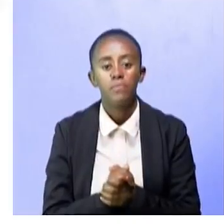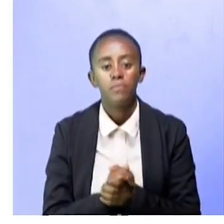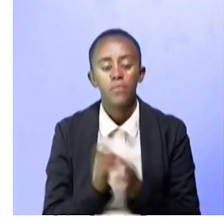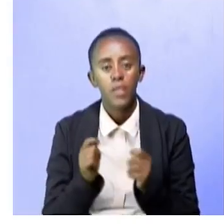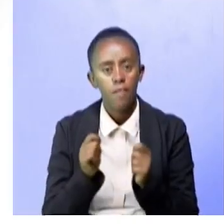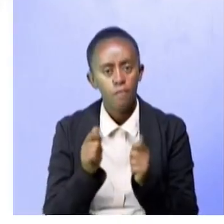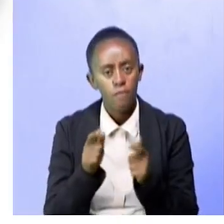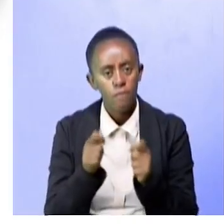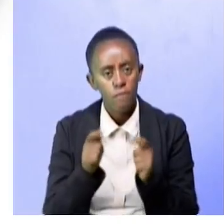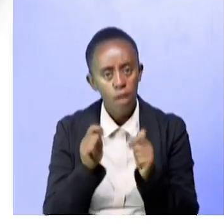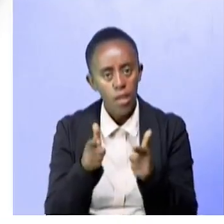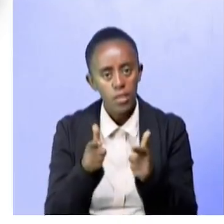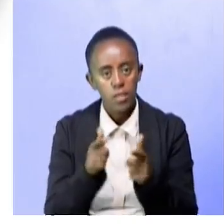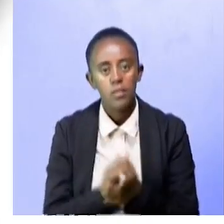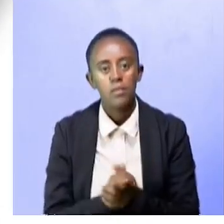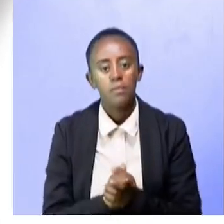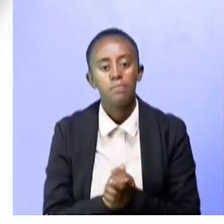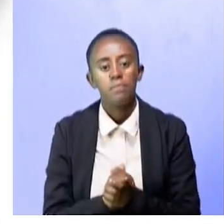foster,